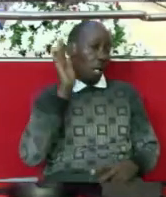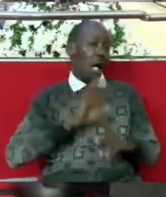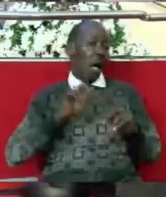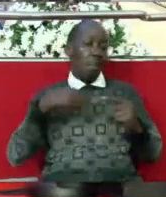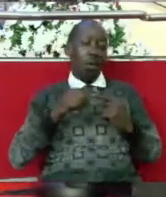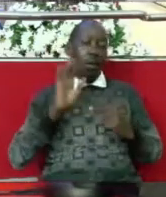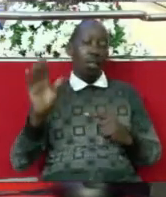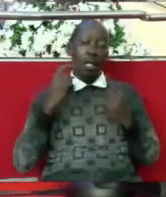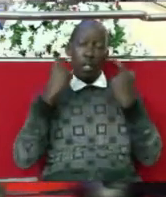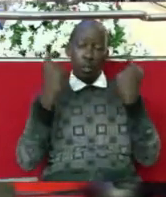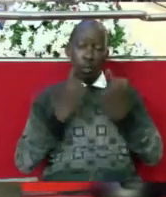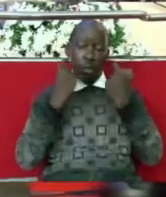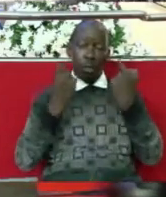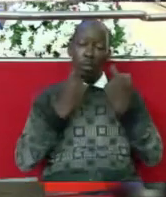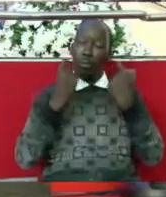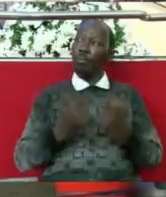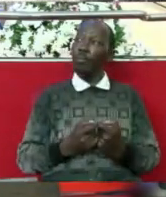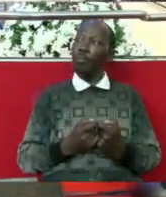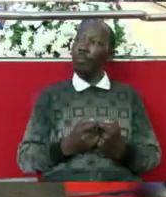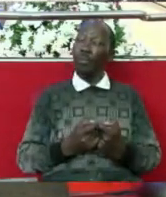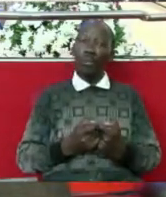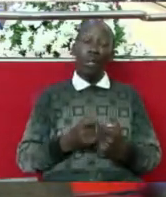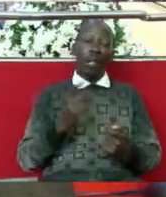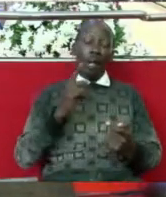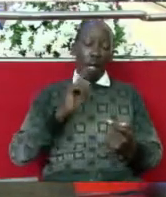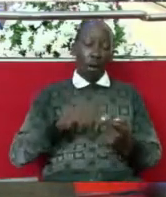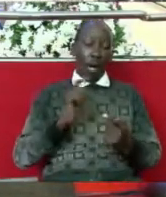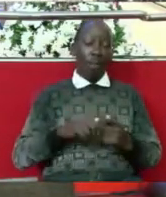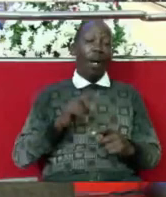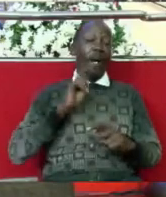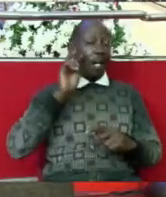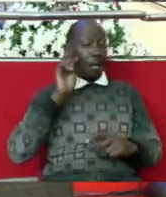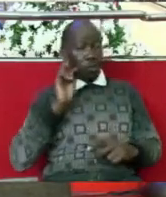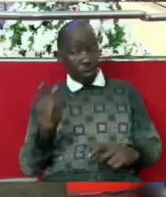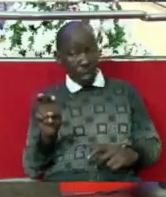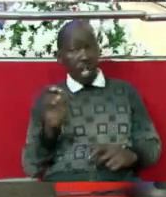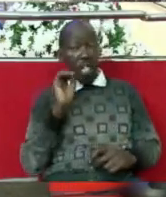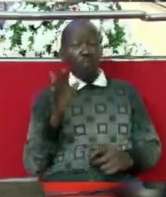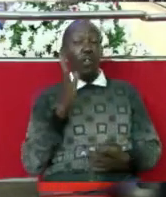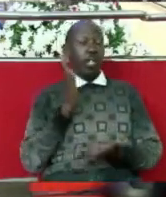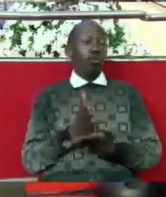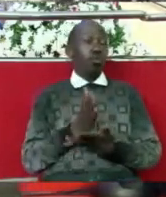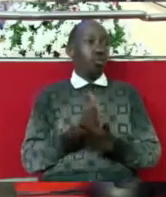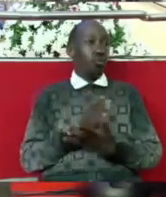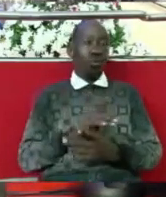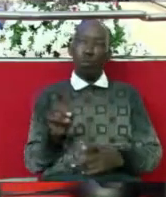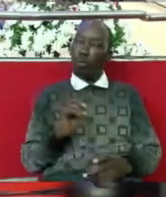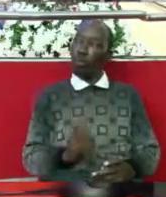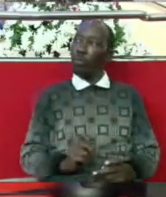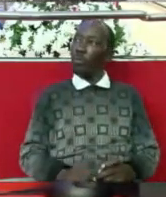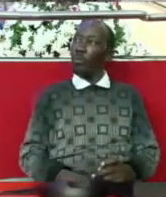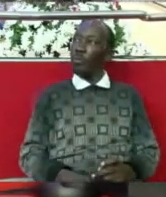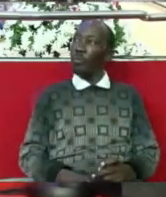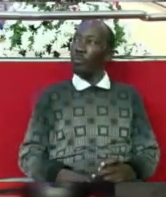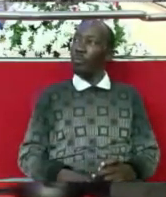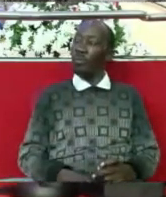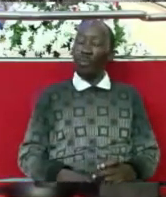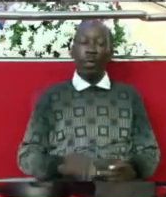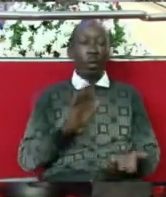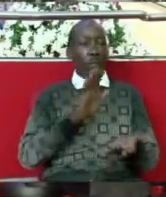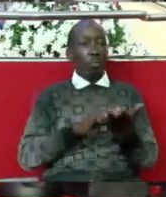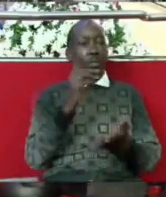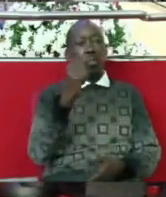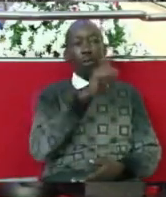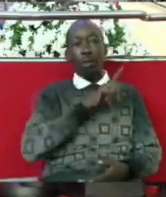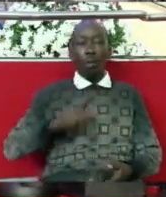Kwa sababu nimesikia juu ya dhambi zao. Sasa nimekuja kucheki nione kaa iko hivyo. I have come to check so that I can see if it's like that. Bwana Yesu